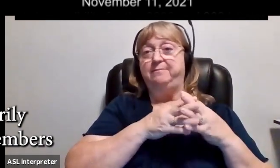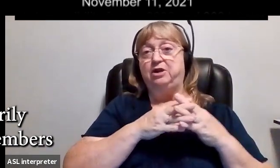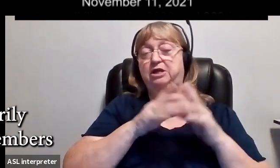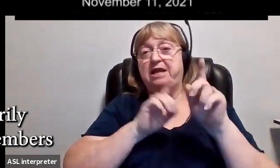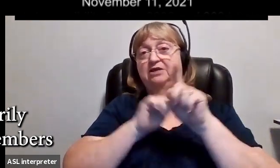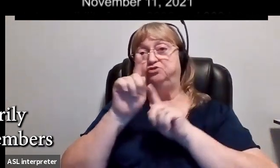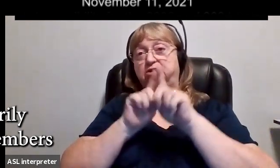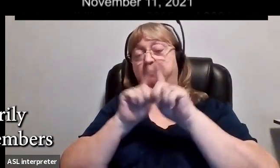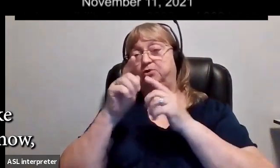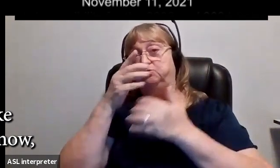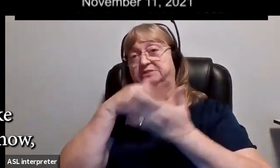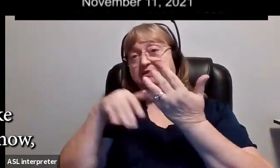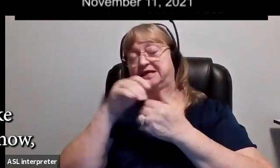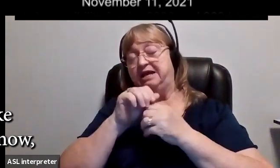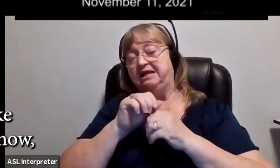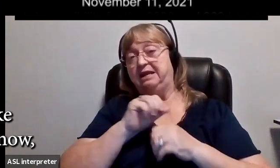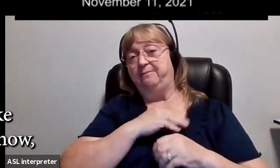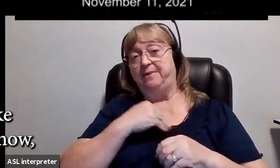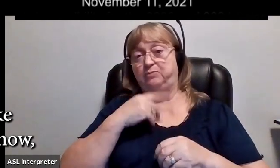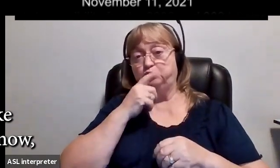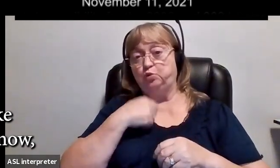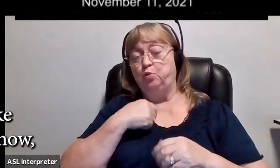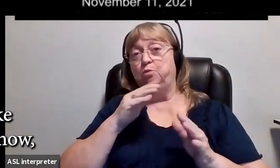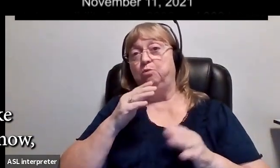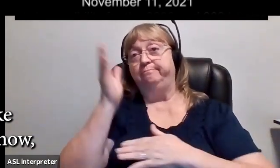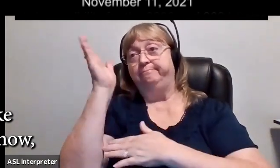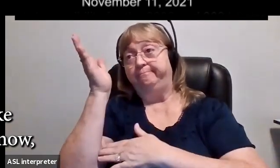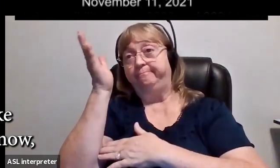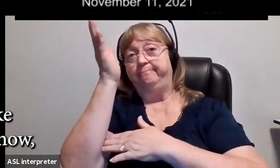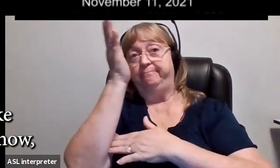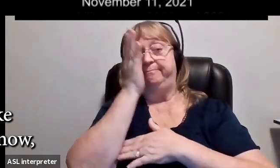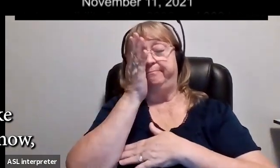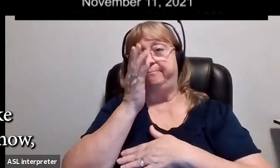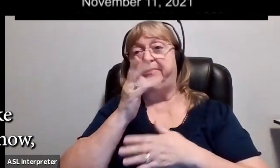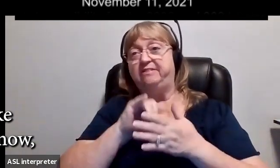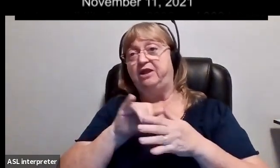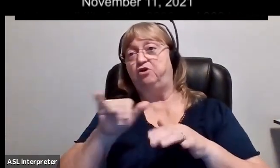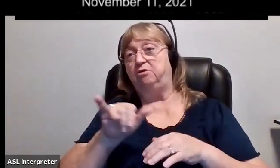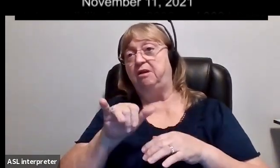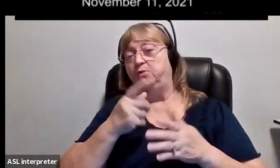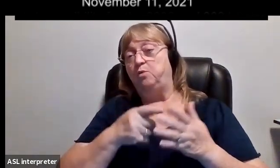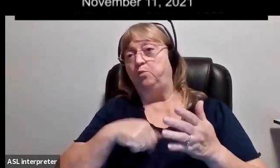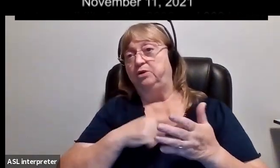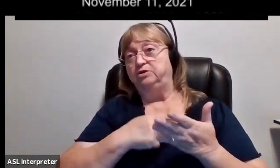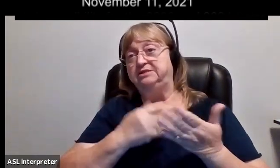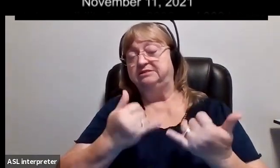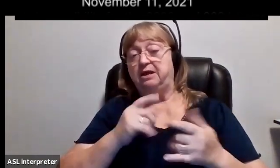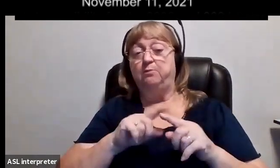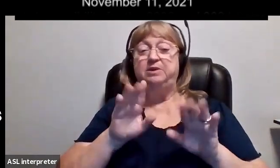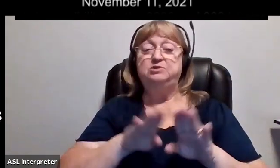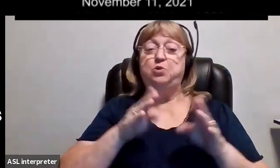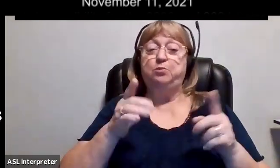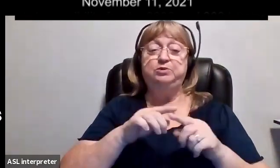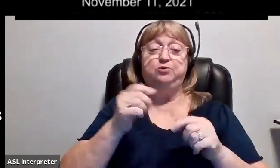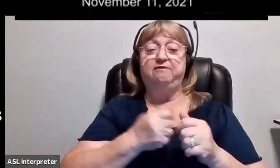Astronomical Society members who give presentations that are like the ones that we're discussing right now, but is also open to